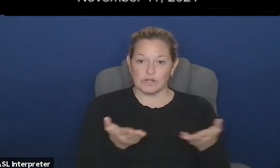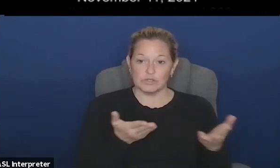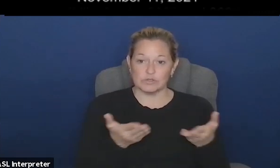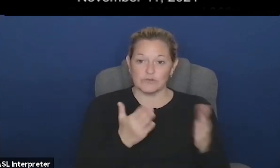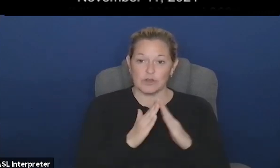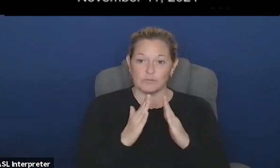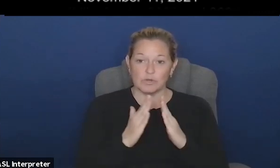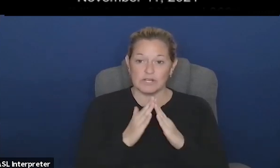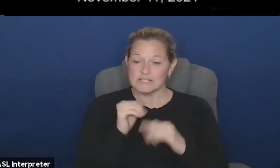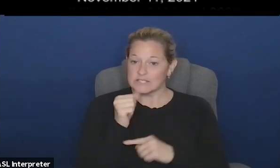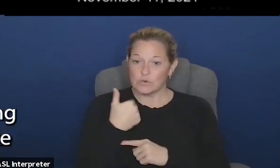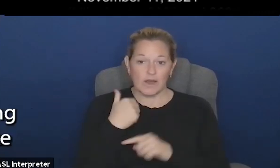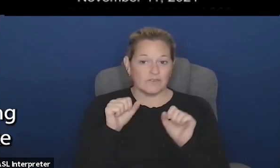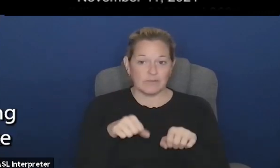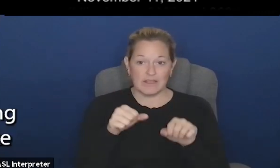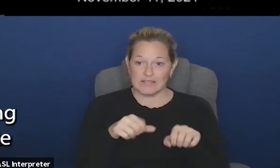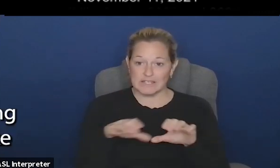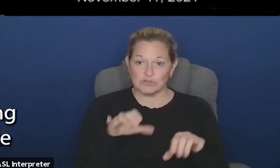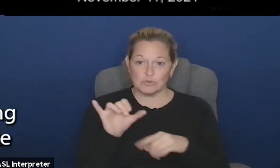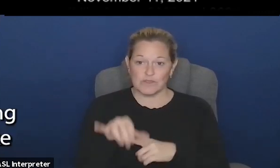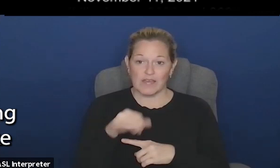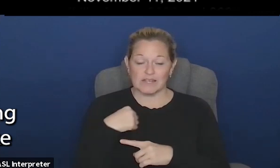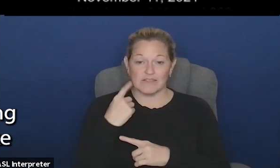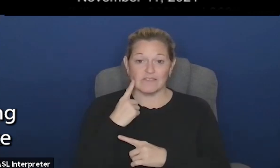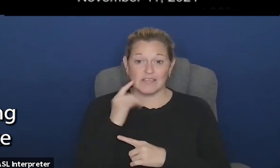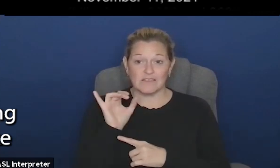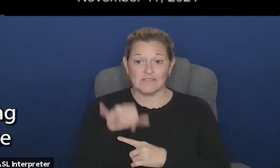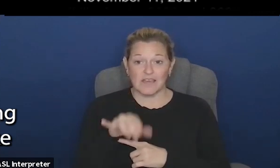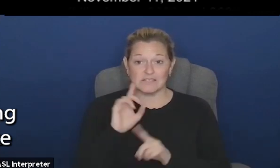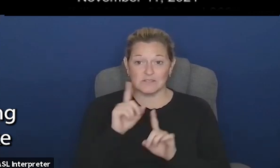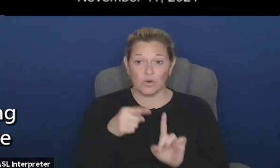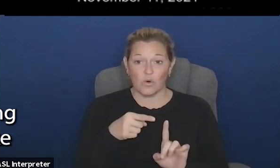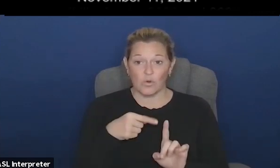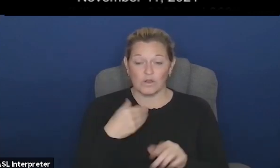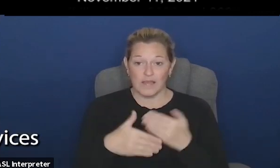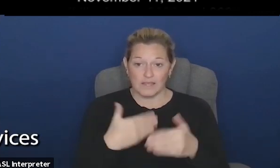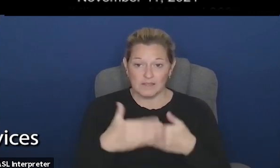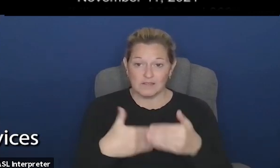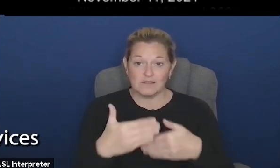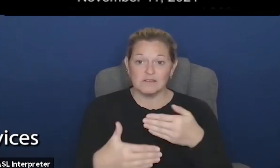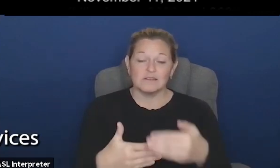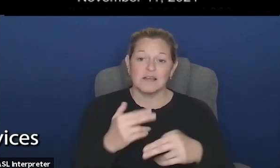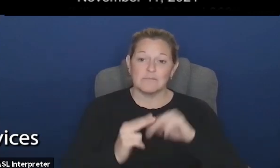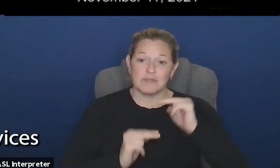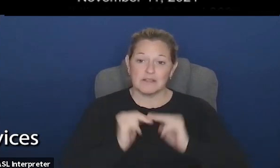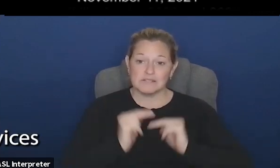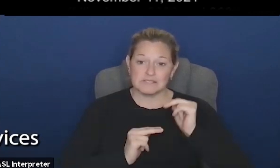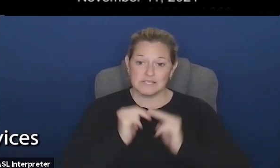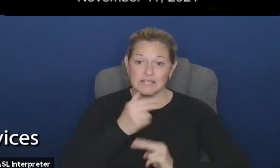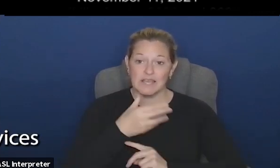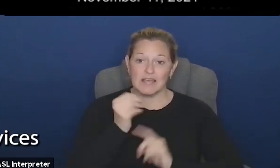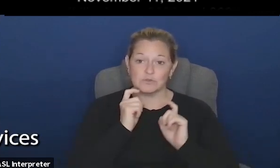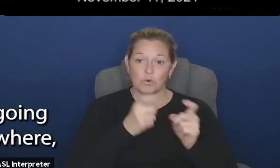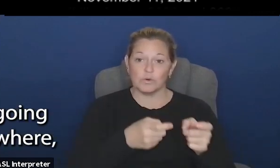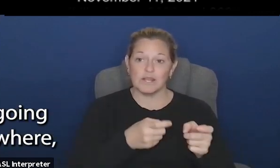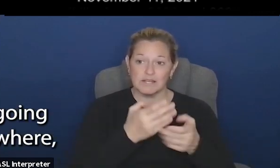don't have the ability to do this, and that's, I think, where we're going with partnerships and grants of like building and donating some of